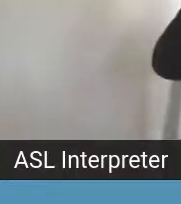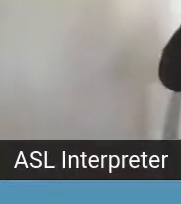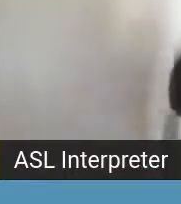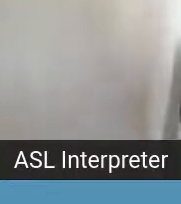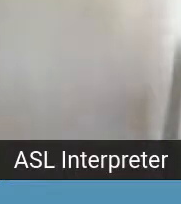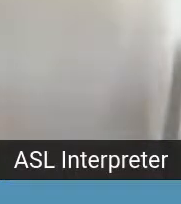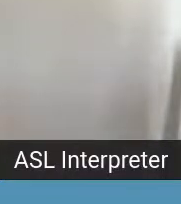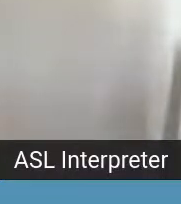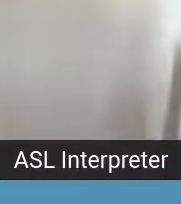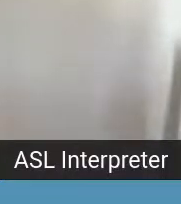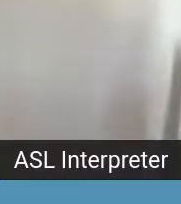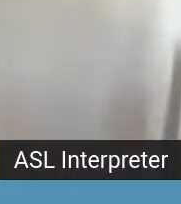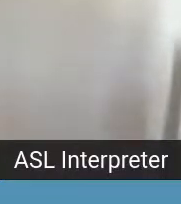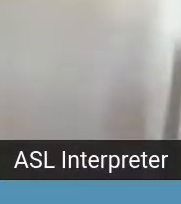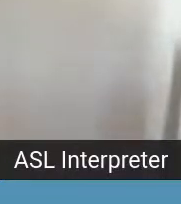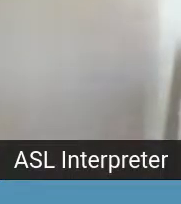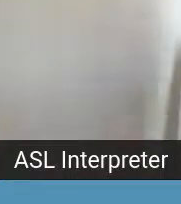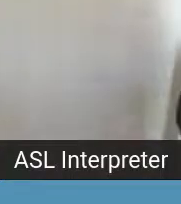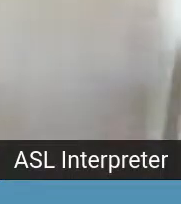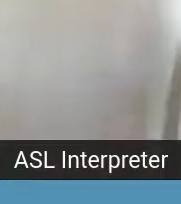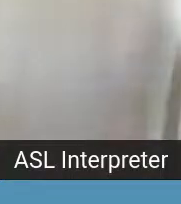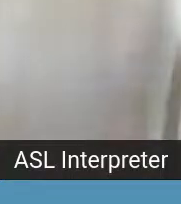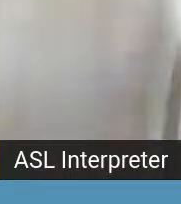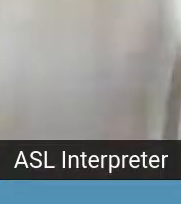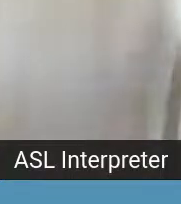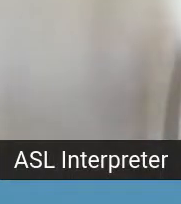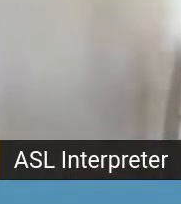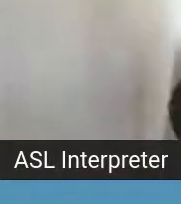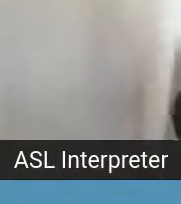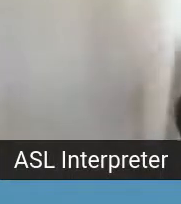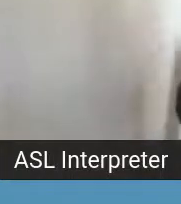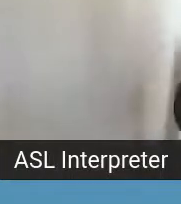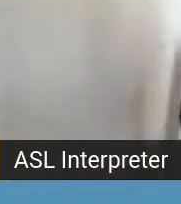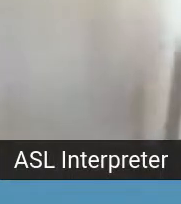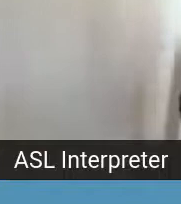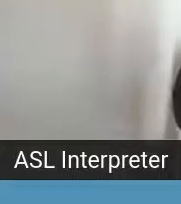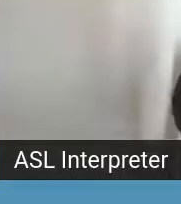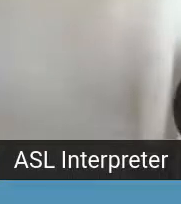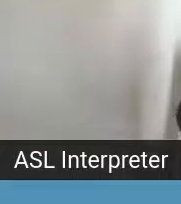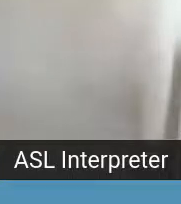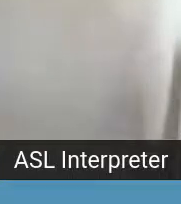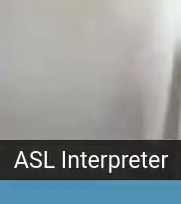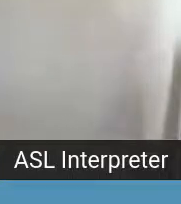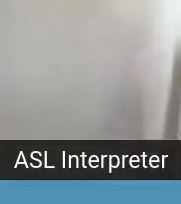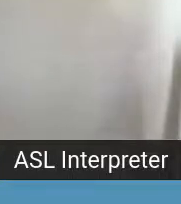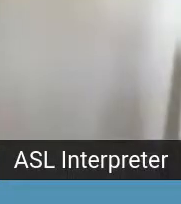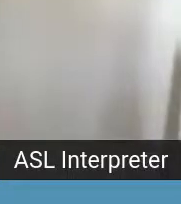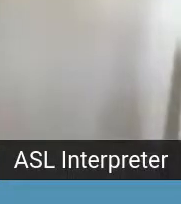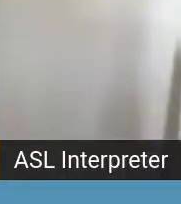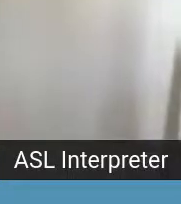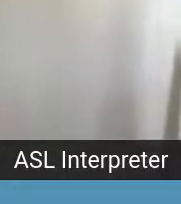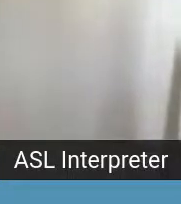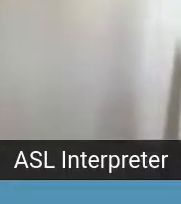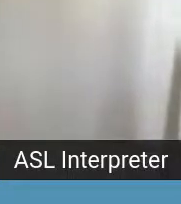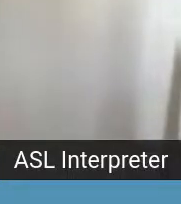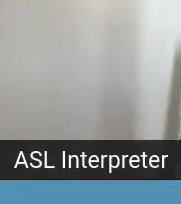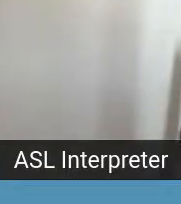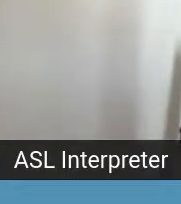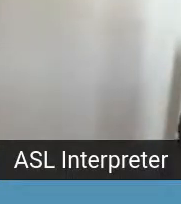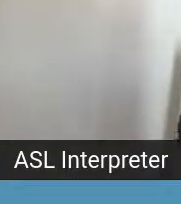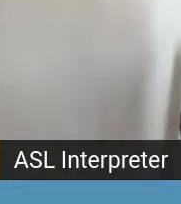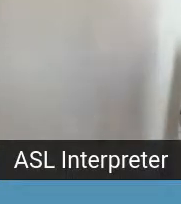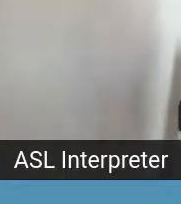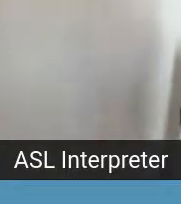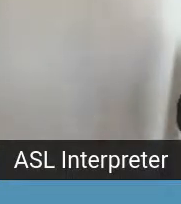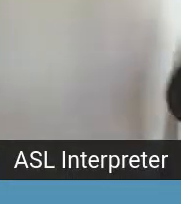walk and chew gum. So as you were talking, like my inclination was to want to immediately go to start looking at these